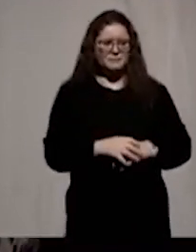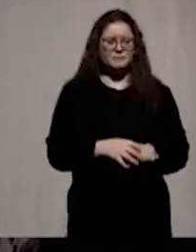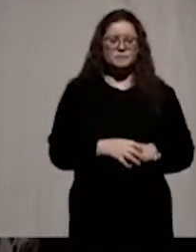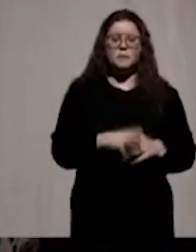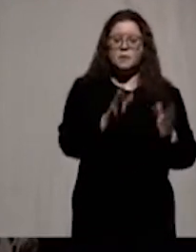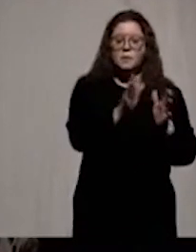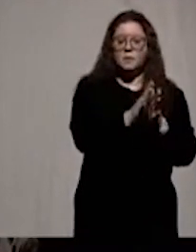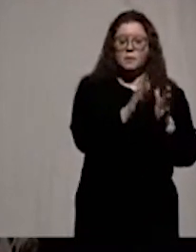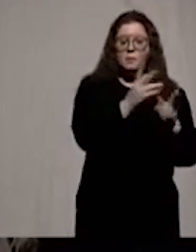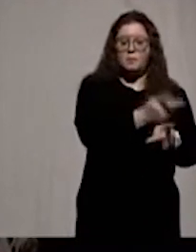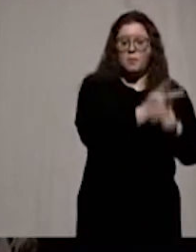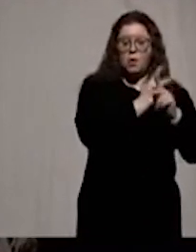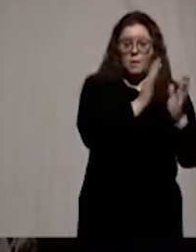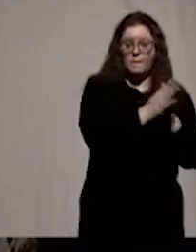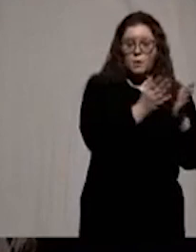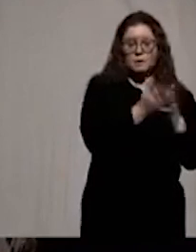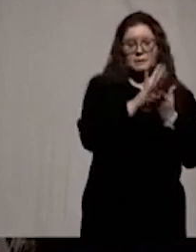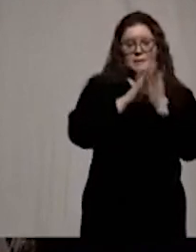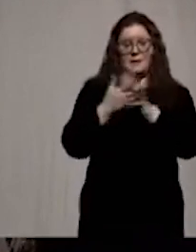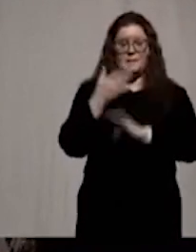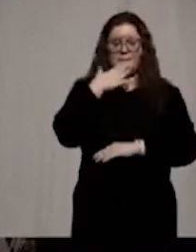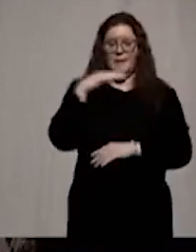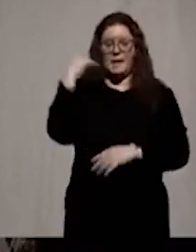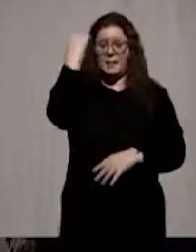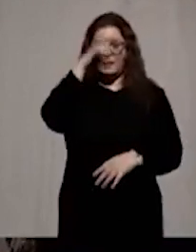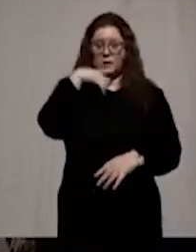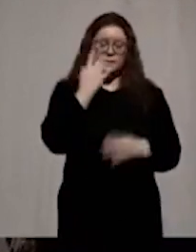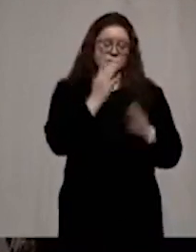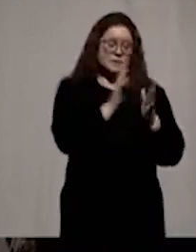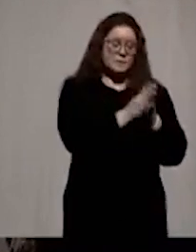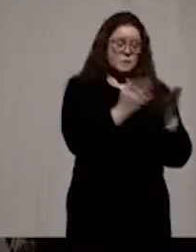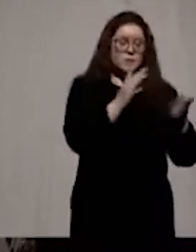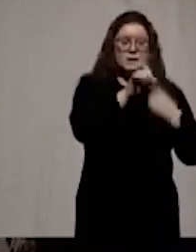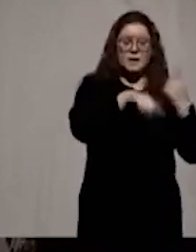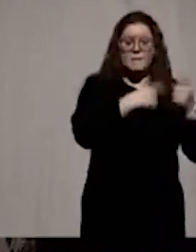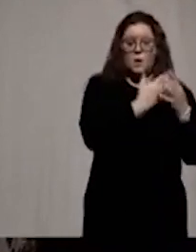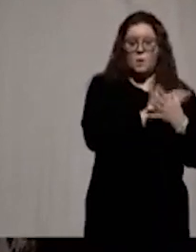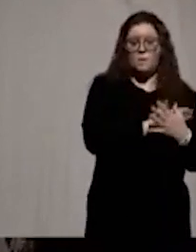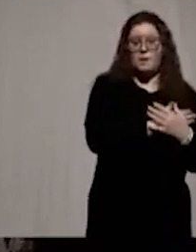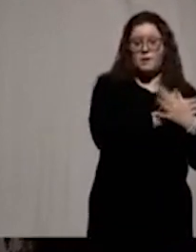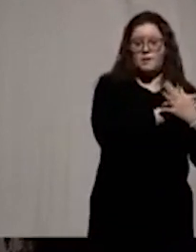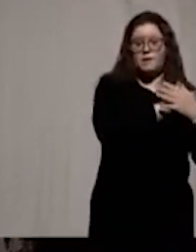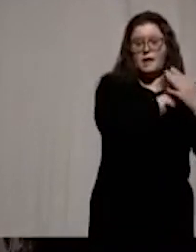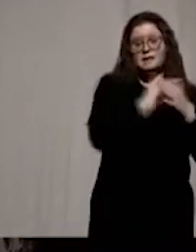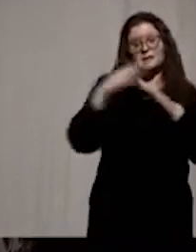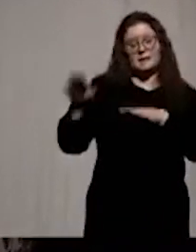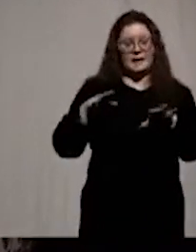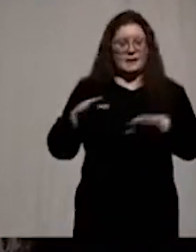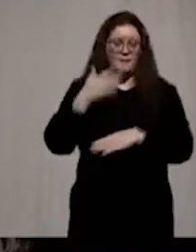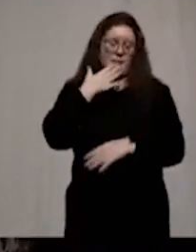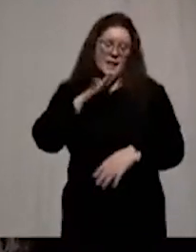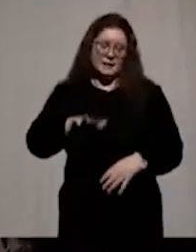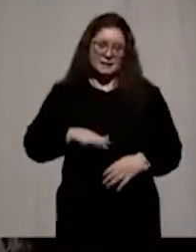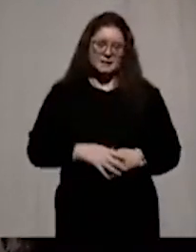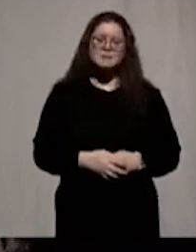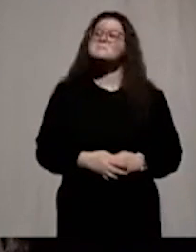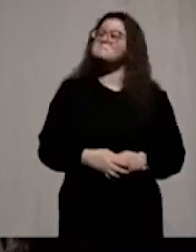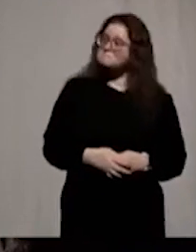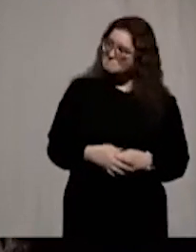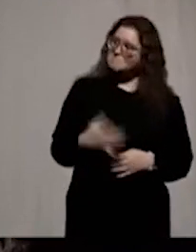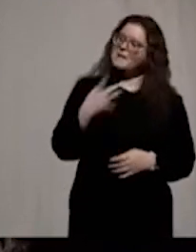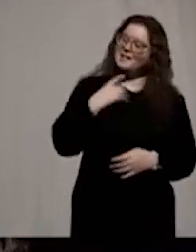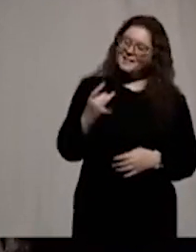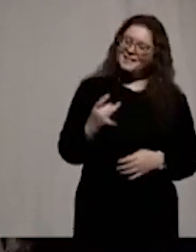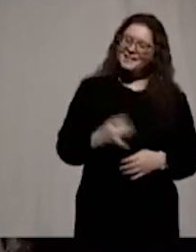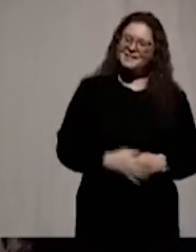books become bad looks, and books about butterflies behave badly. I like that. I like those. Did you have